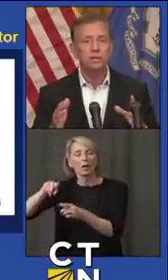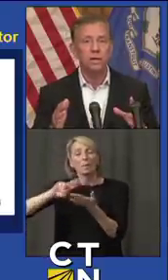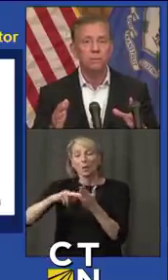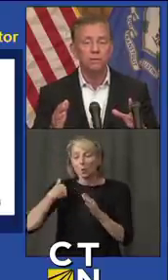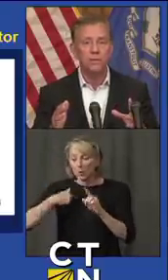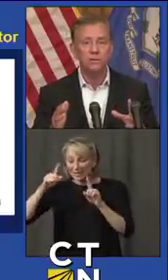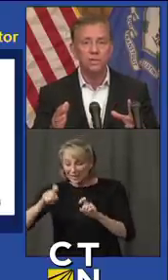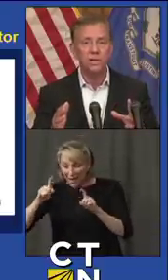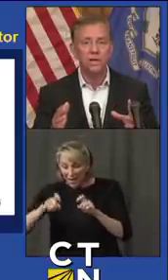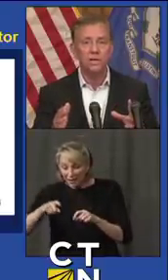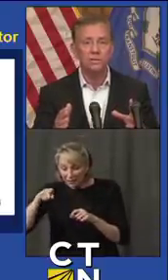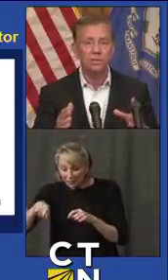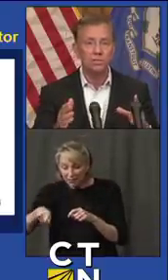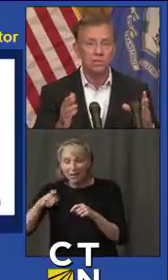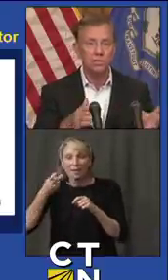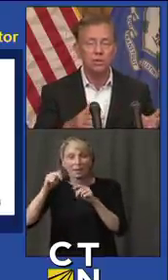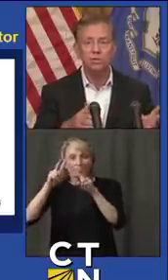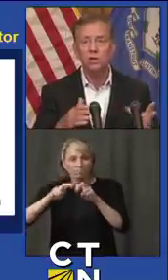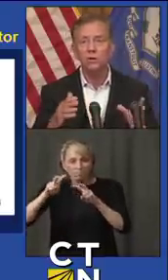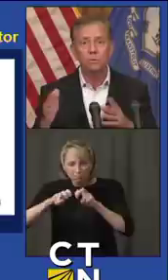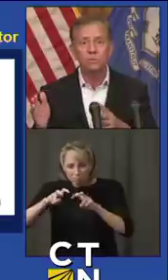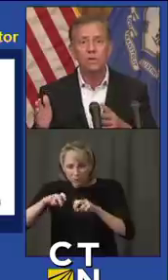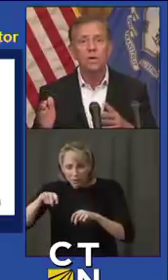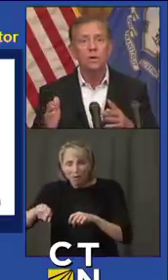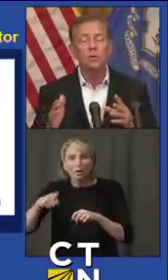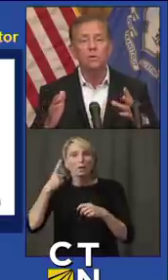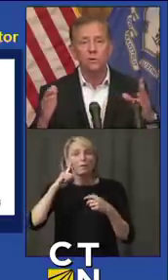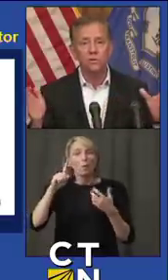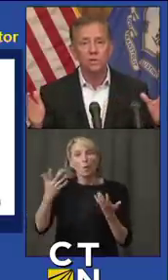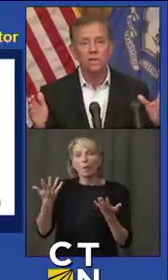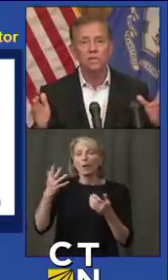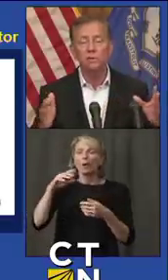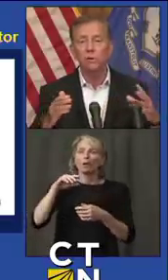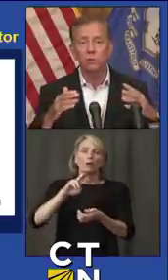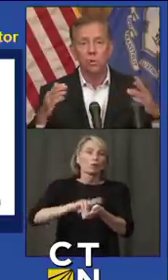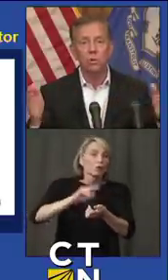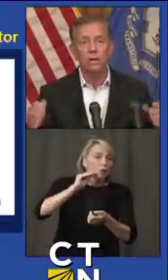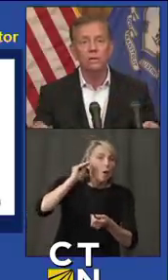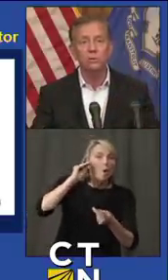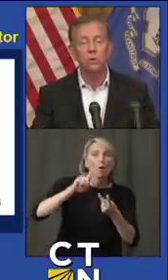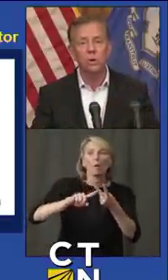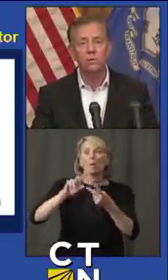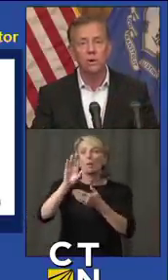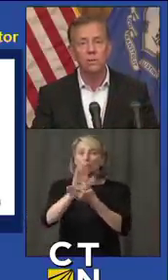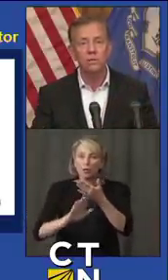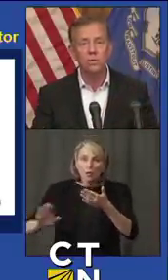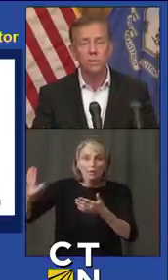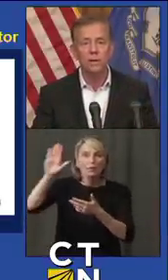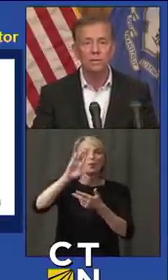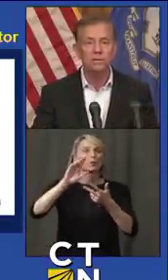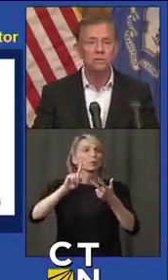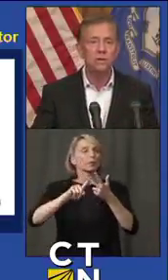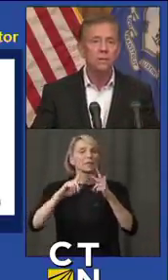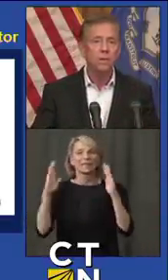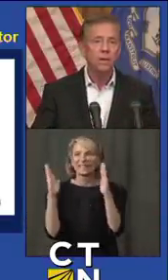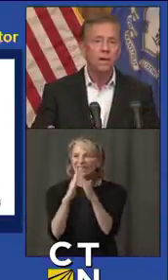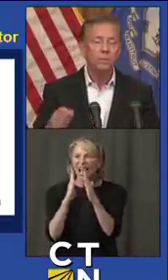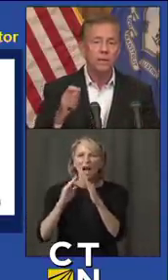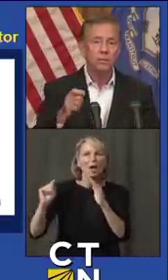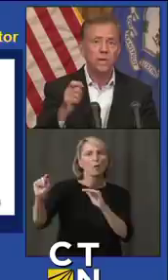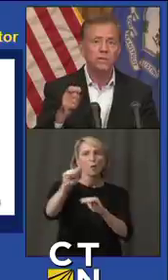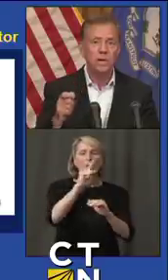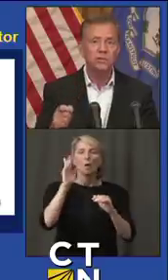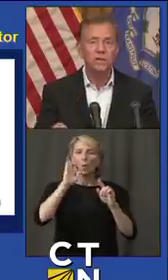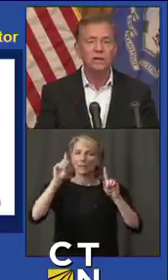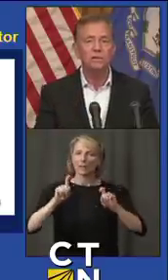do that type of a testing analysis in nursing homes, universities, and we're going to roll it out to all of our municipalities. And